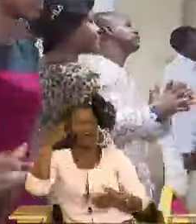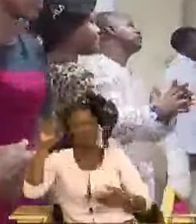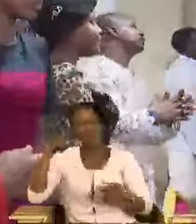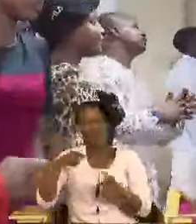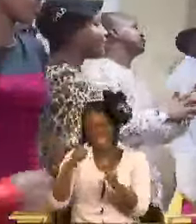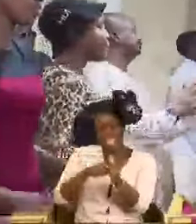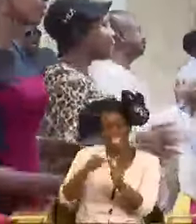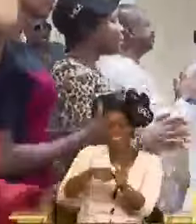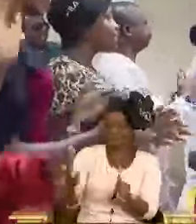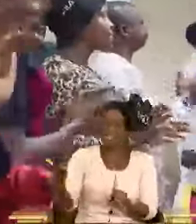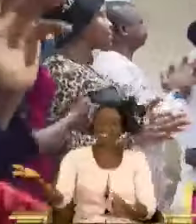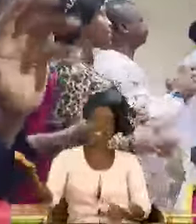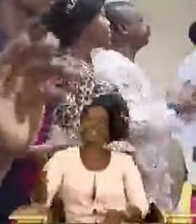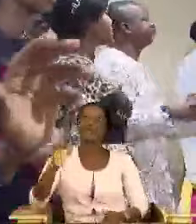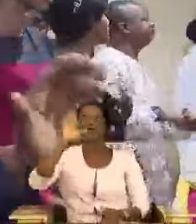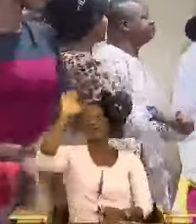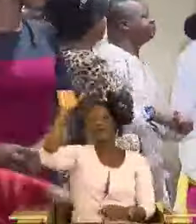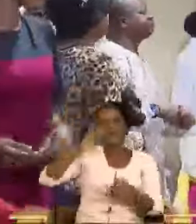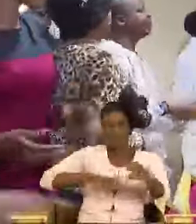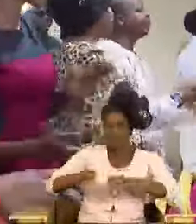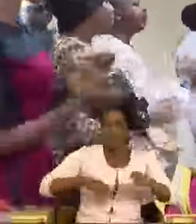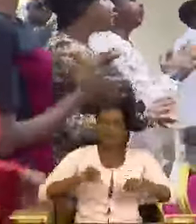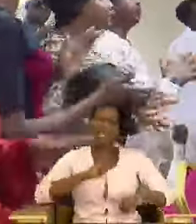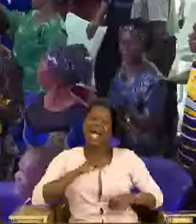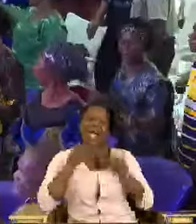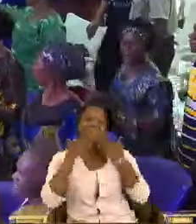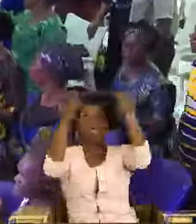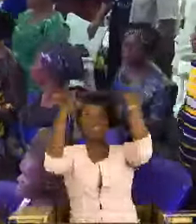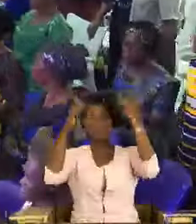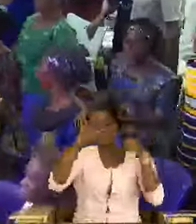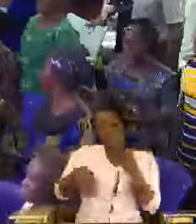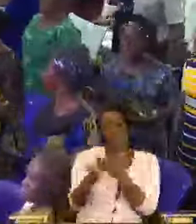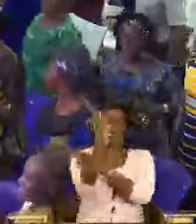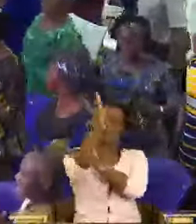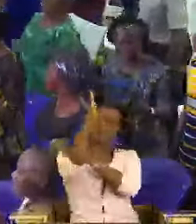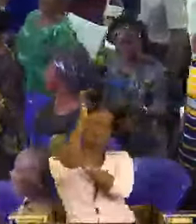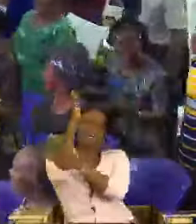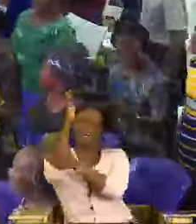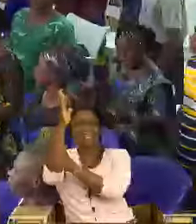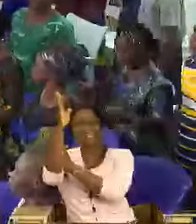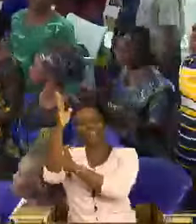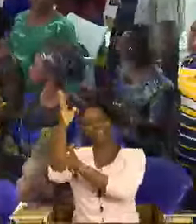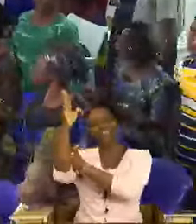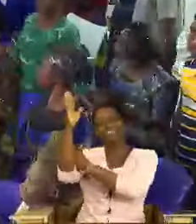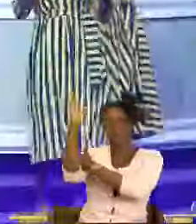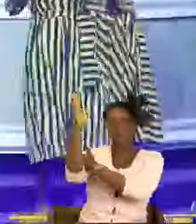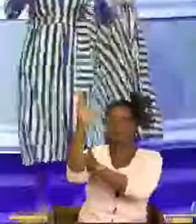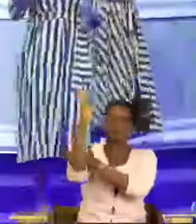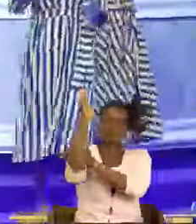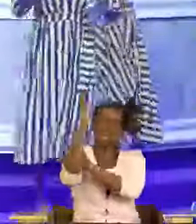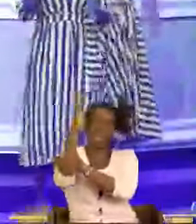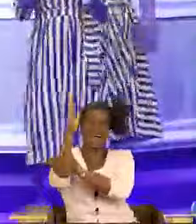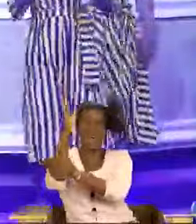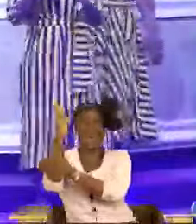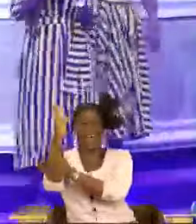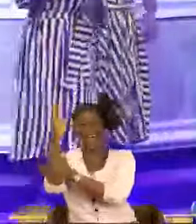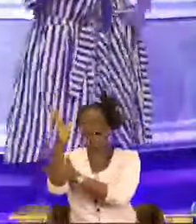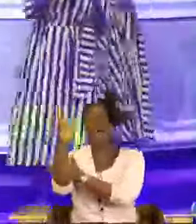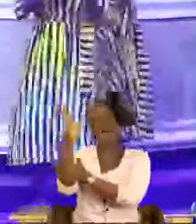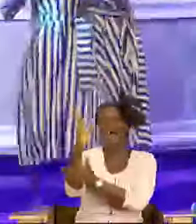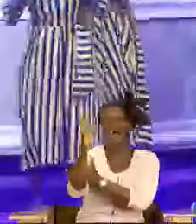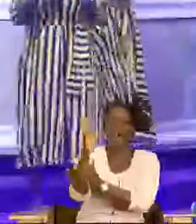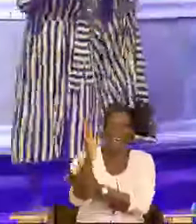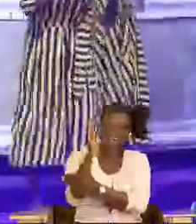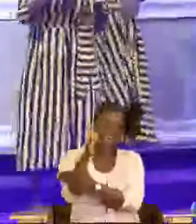everything you've done I thank you jeh for everything you you I call you